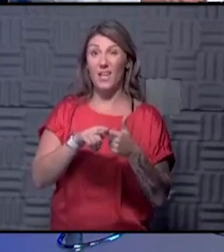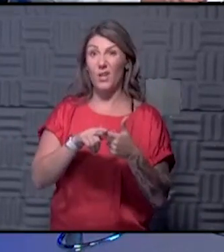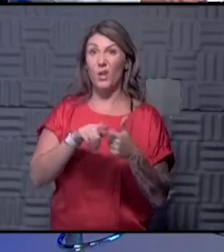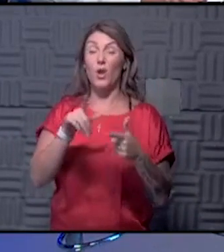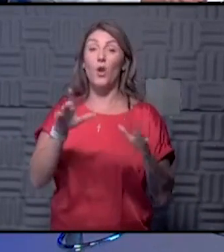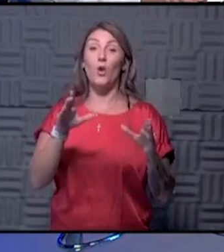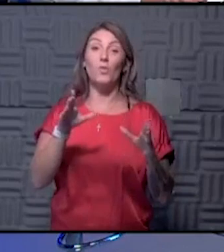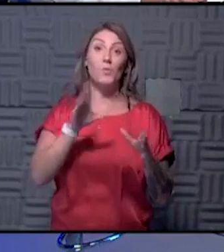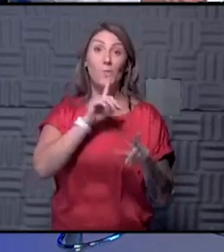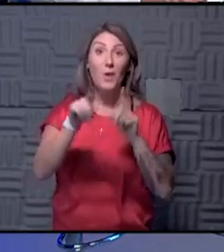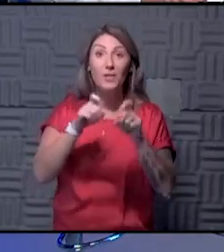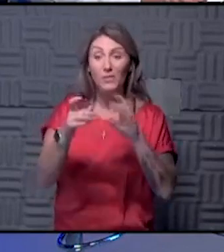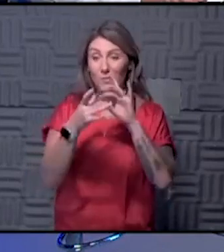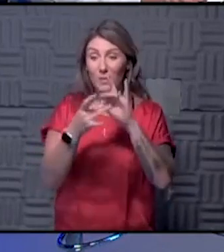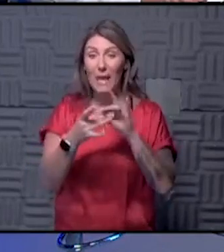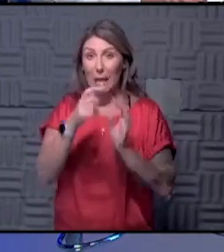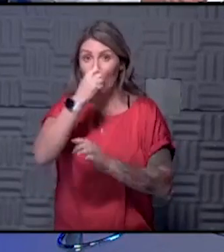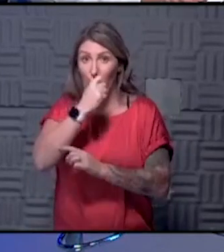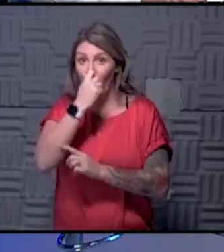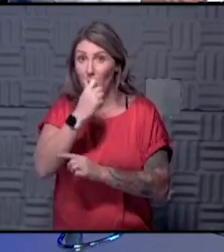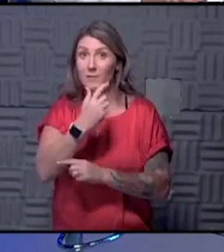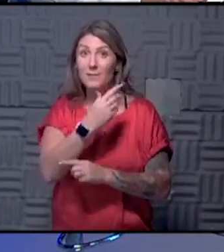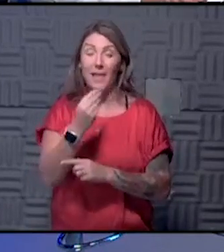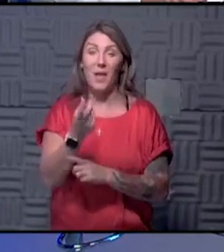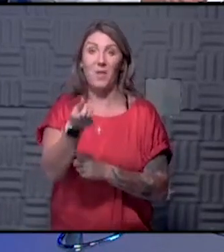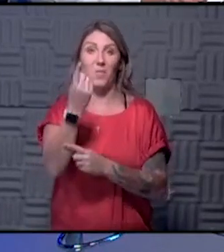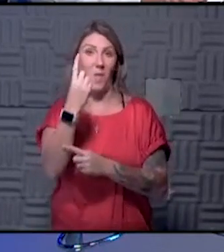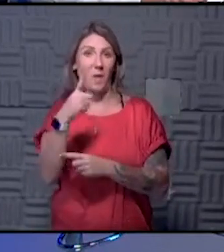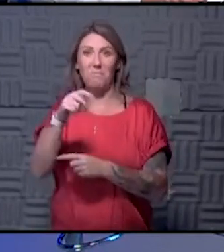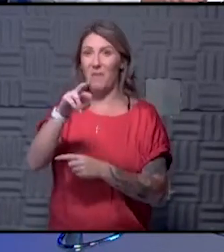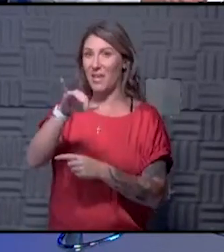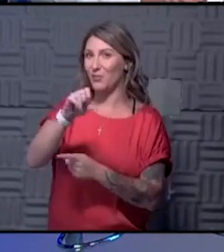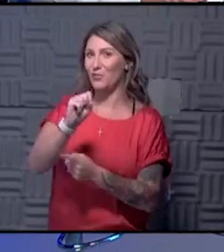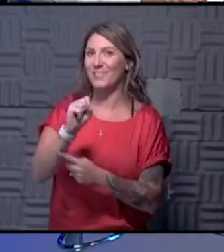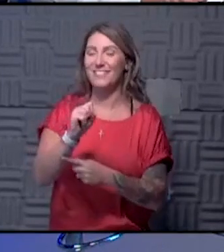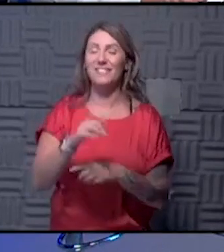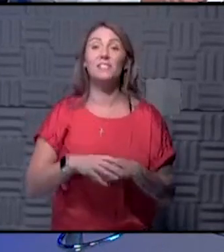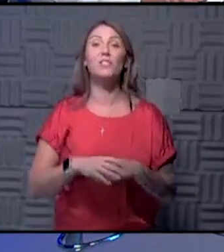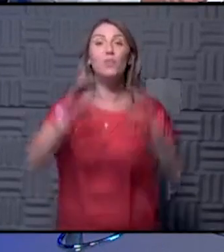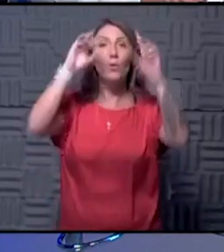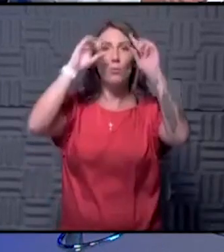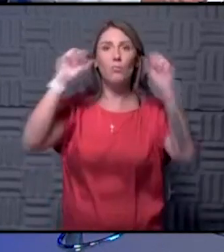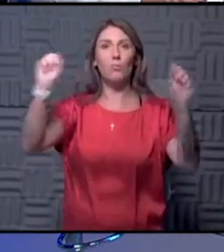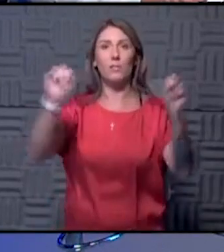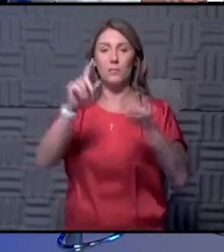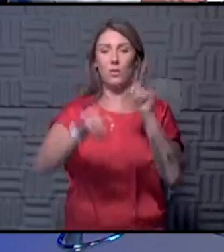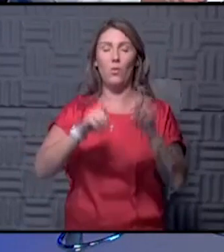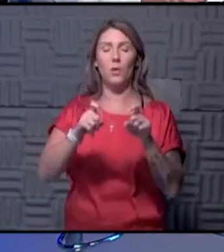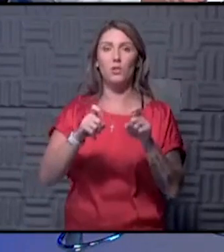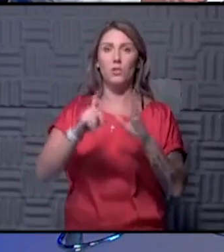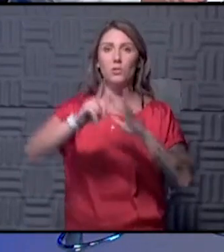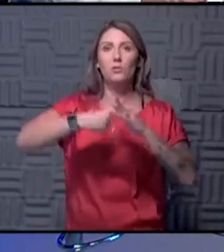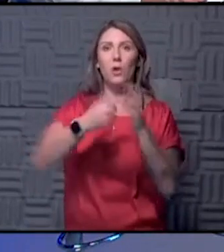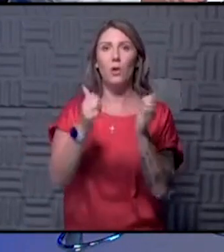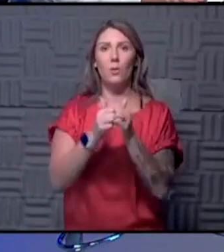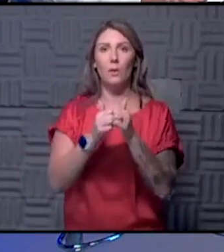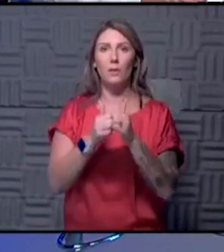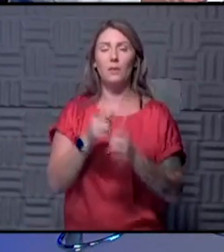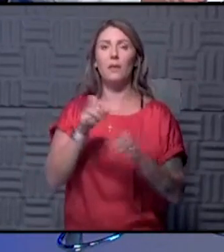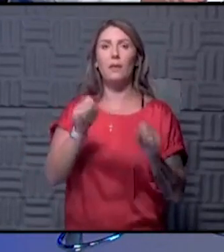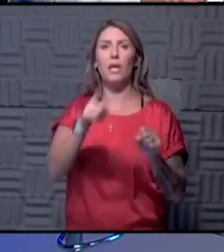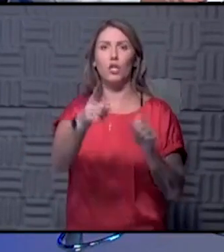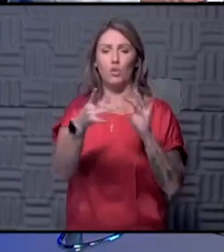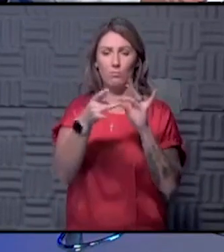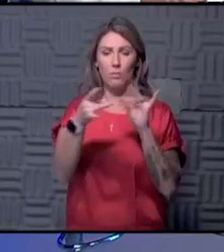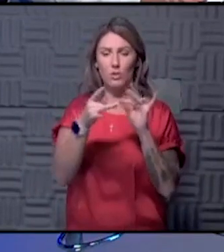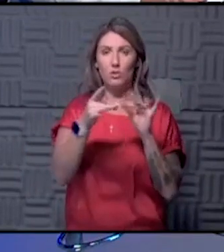on colds, and we even have one Patriots question. So the presidential questions have to do with, let's just start with, can you speak